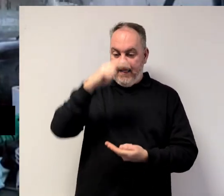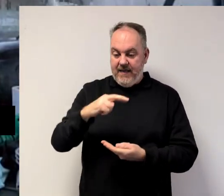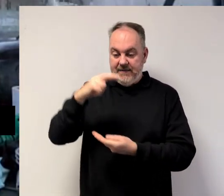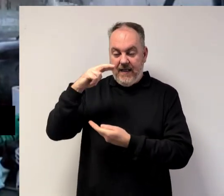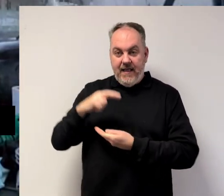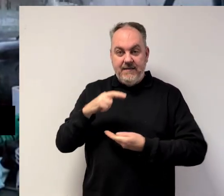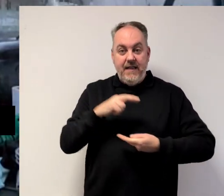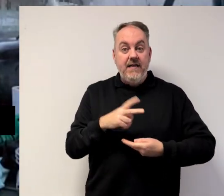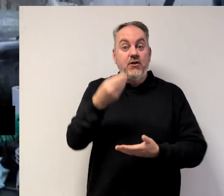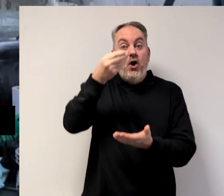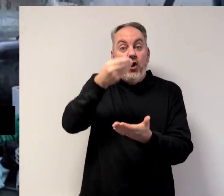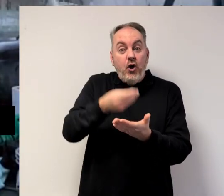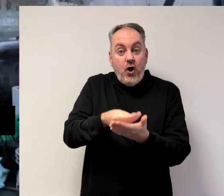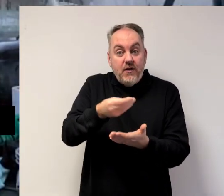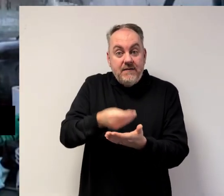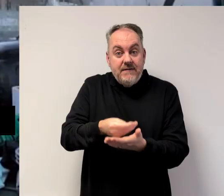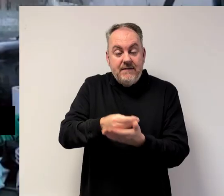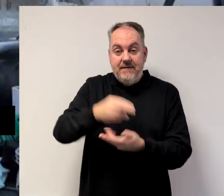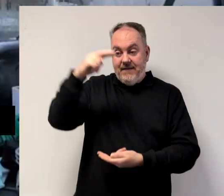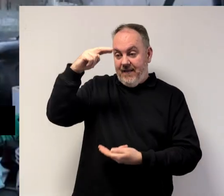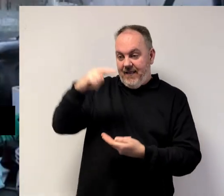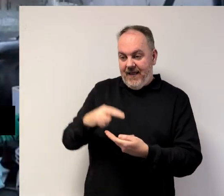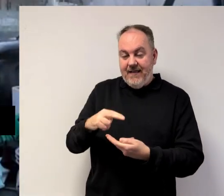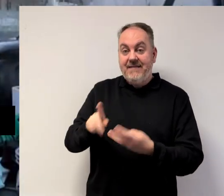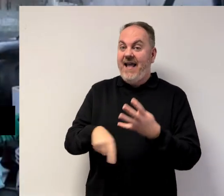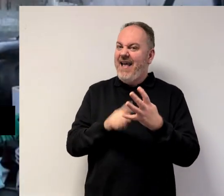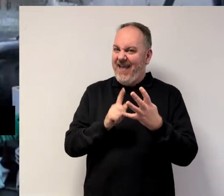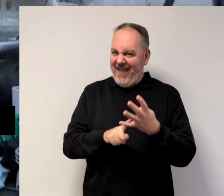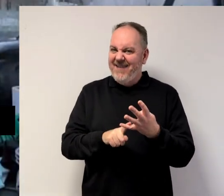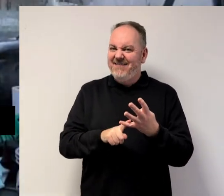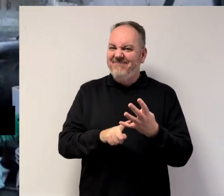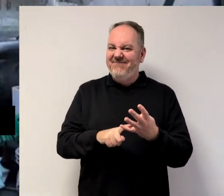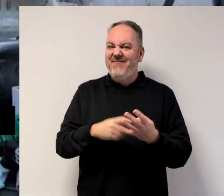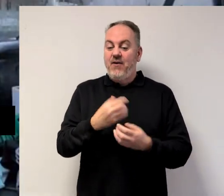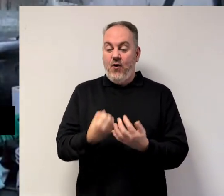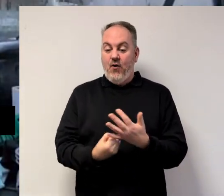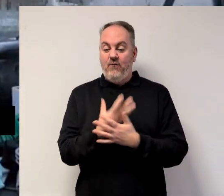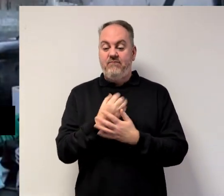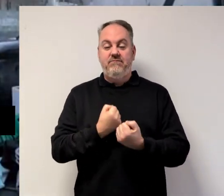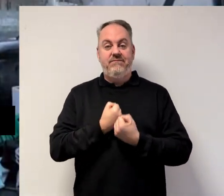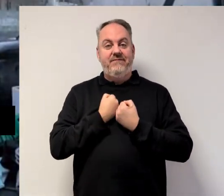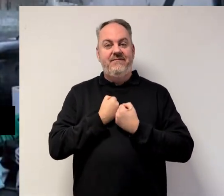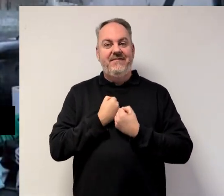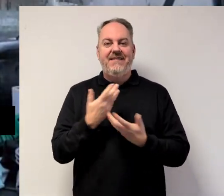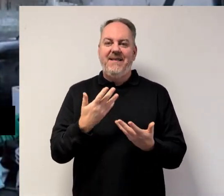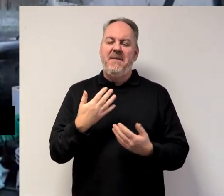implications, there's the health benefits. So what's there not to like?